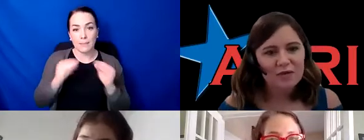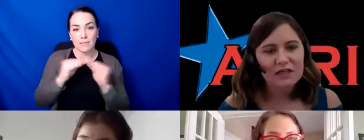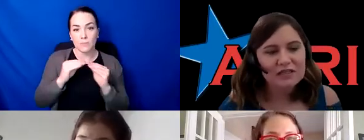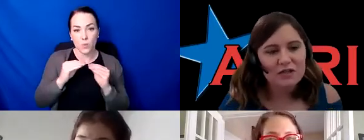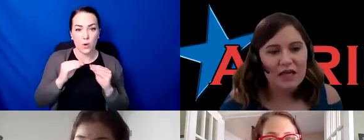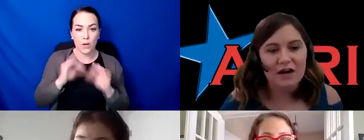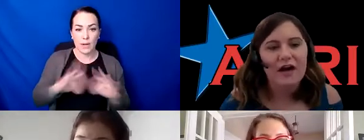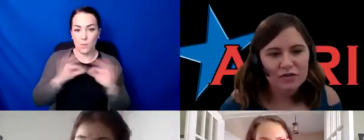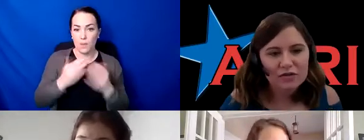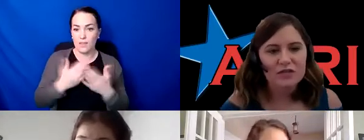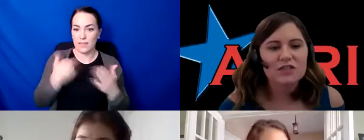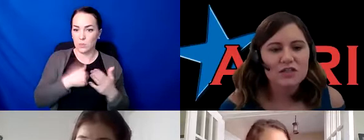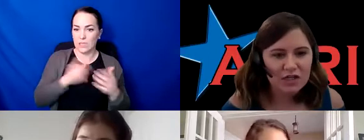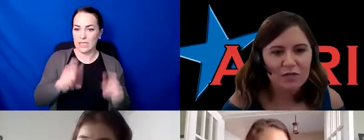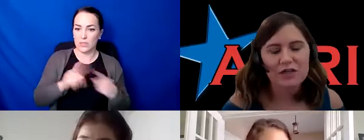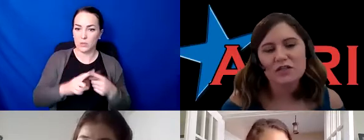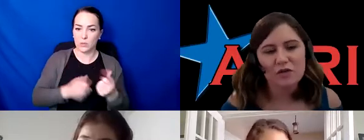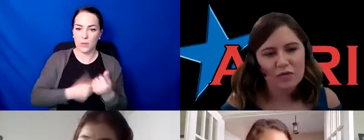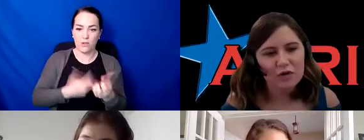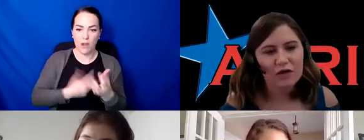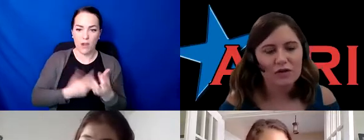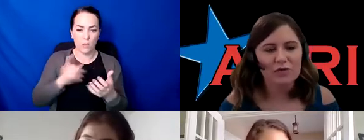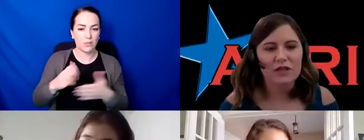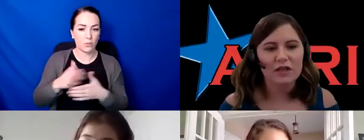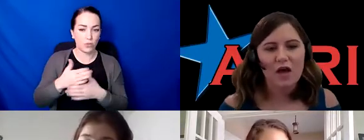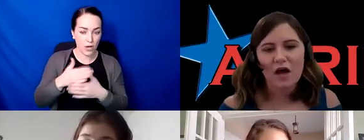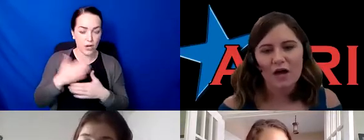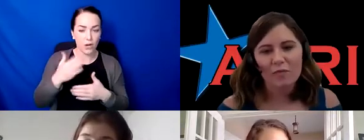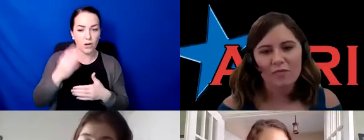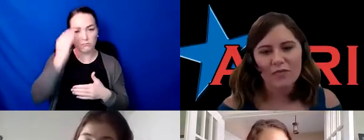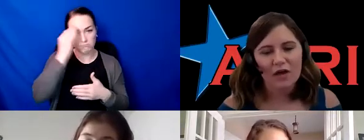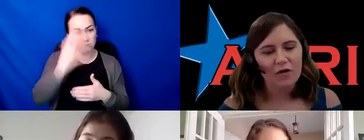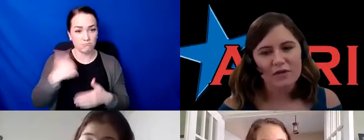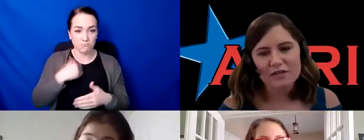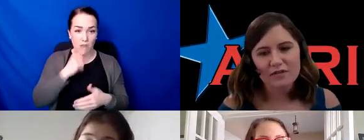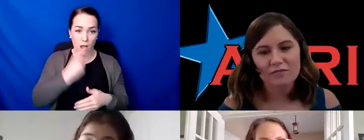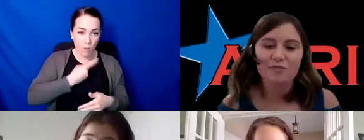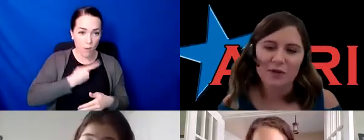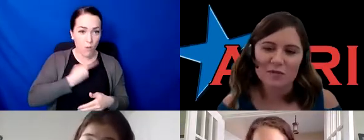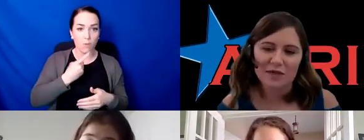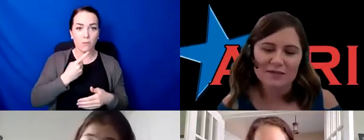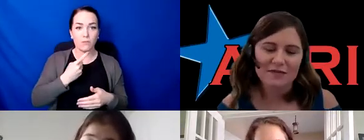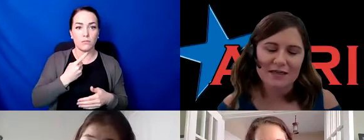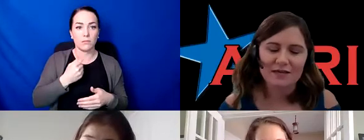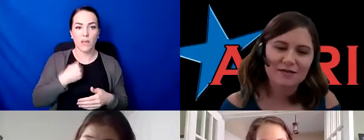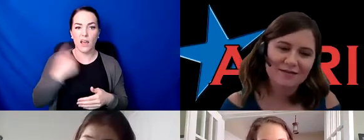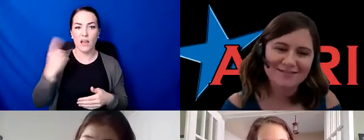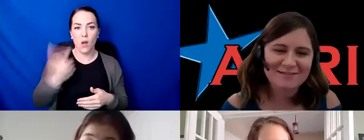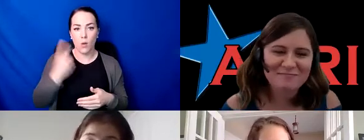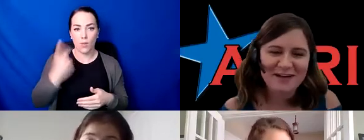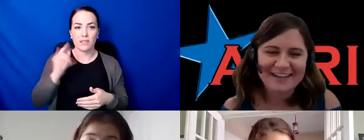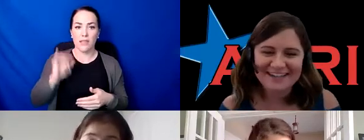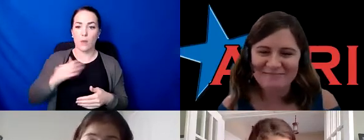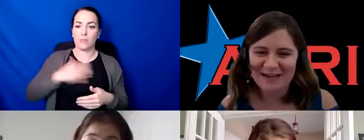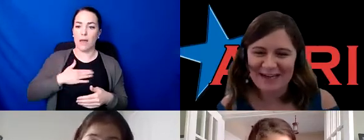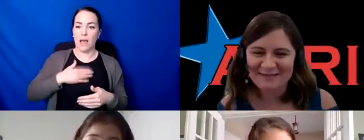things that we need to air out, we need to share, we need to know that we're not alone. And that was my